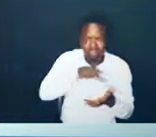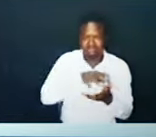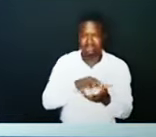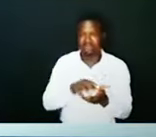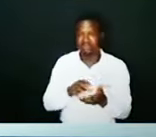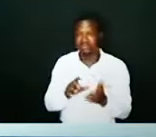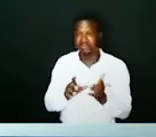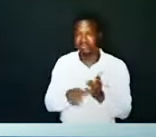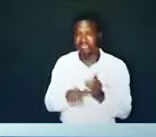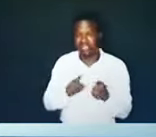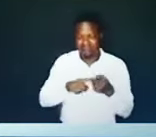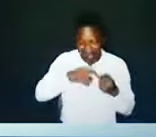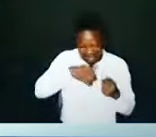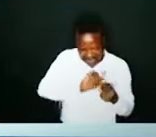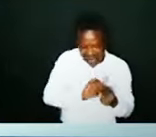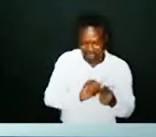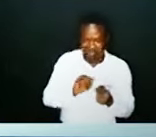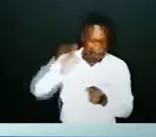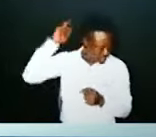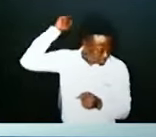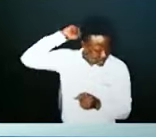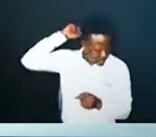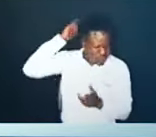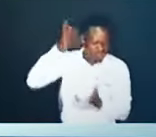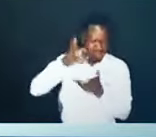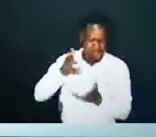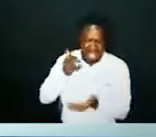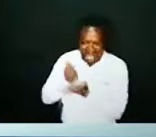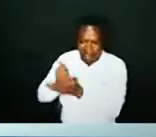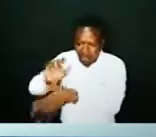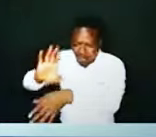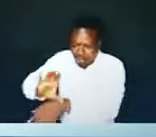they sought to possess it. Now,